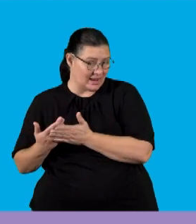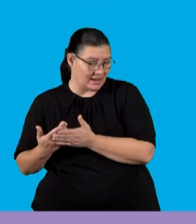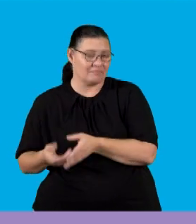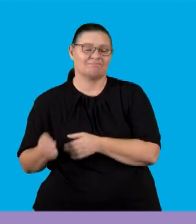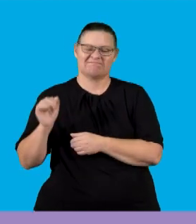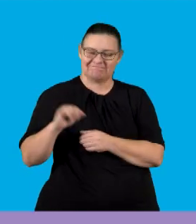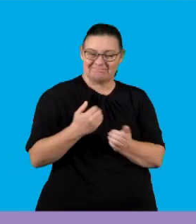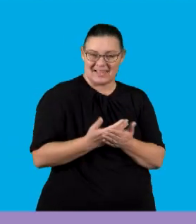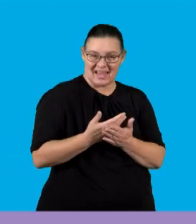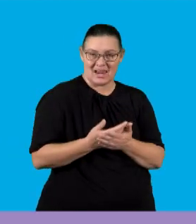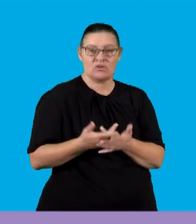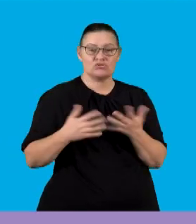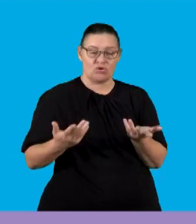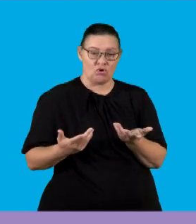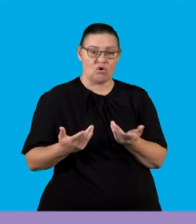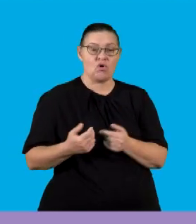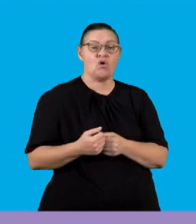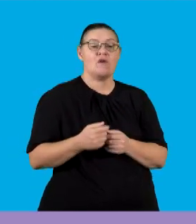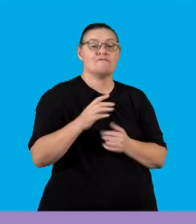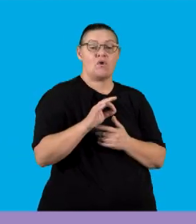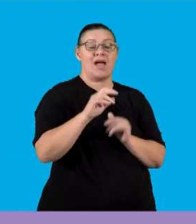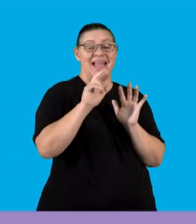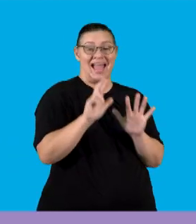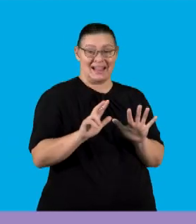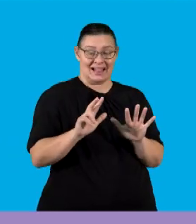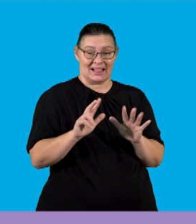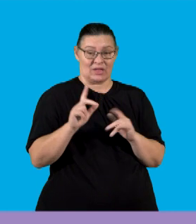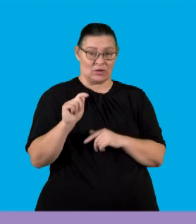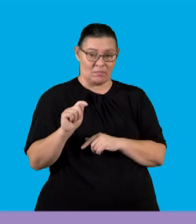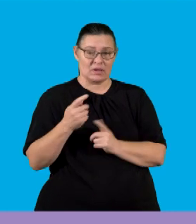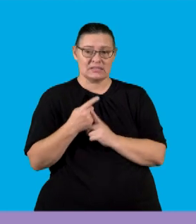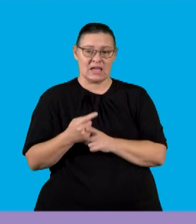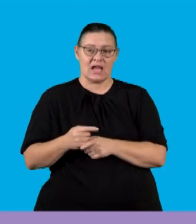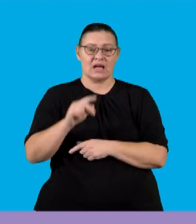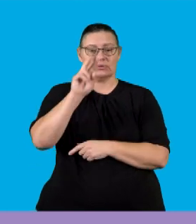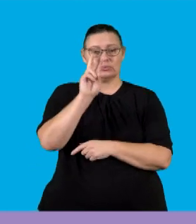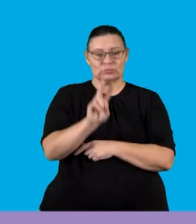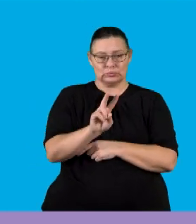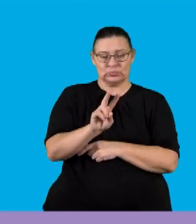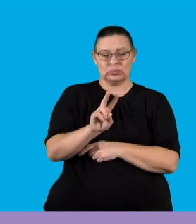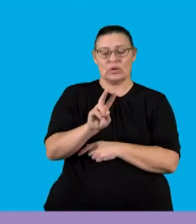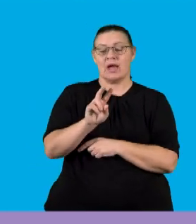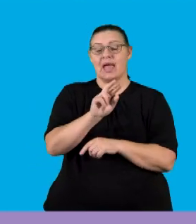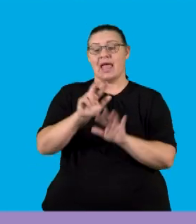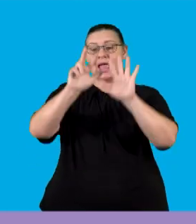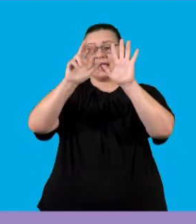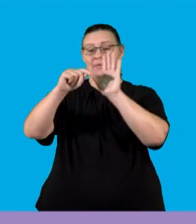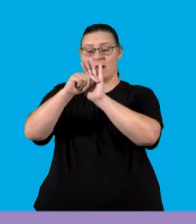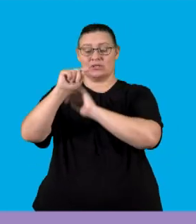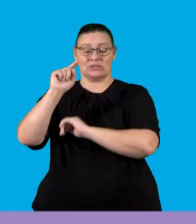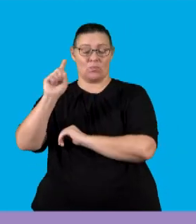minus 1, which is of course a 2 exponent 7, and that would give us an answer of